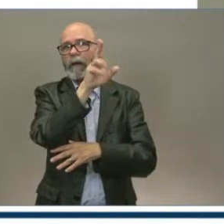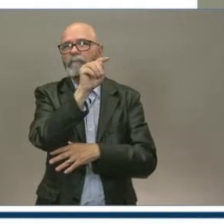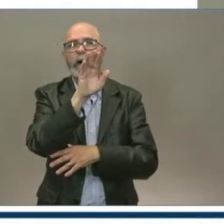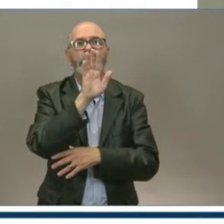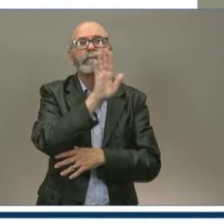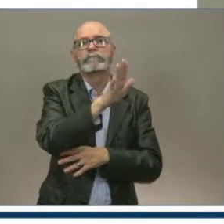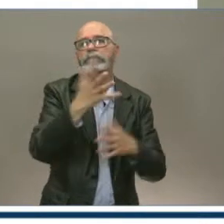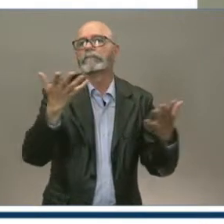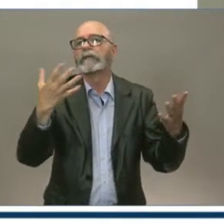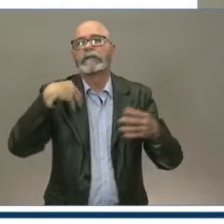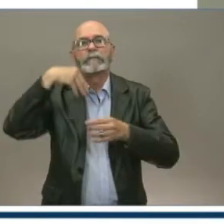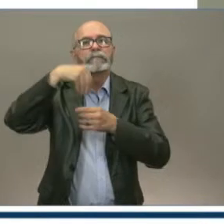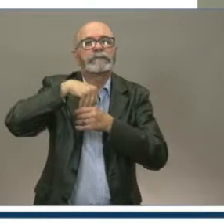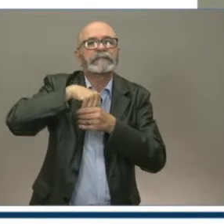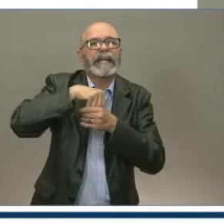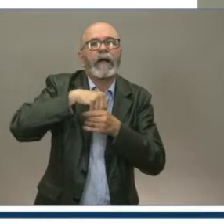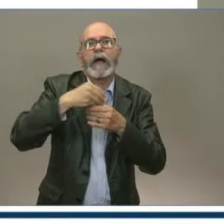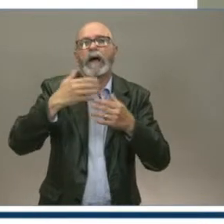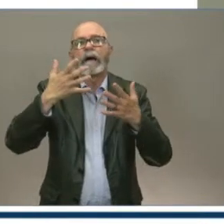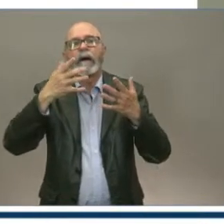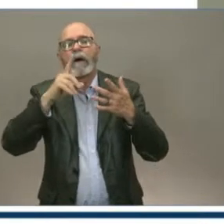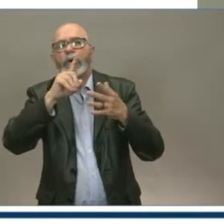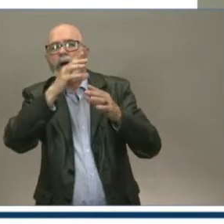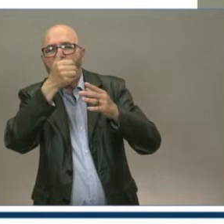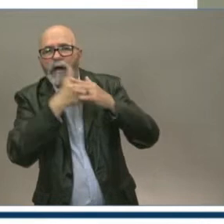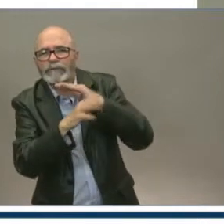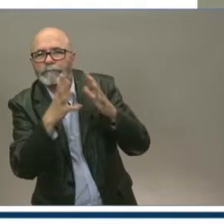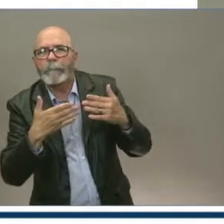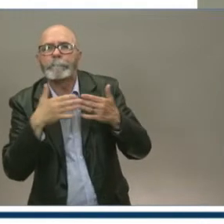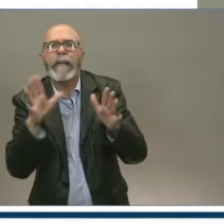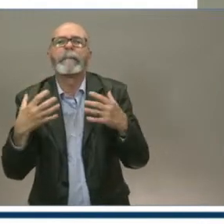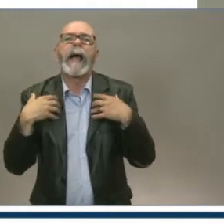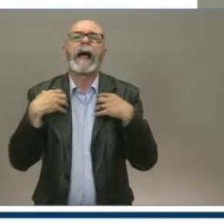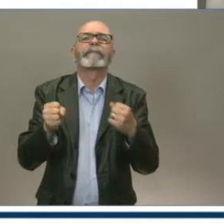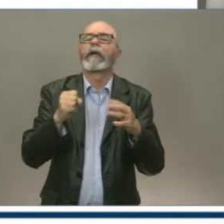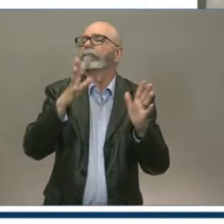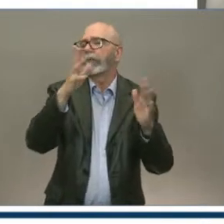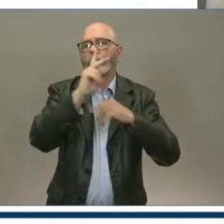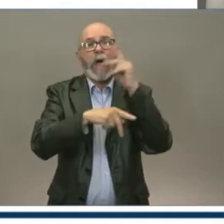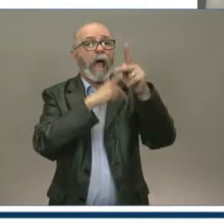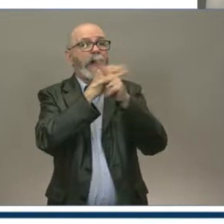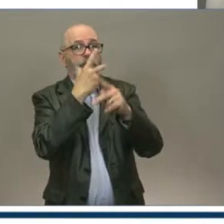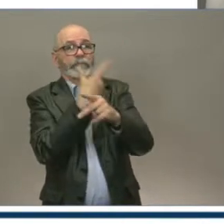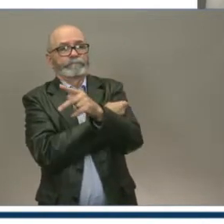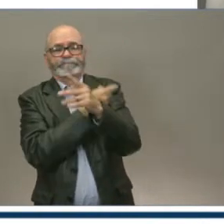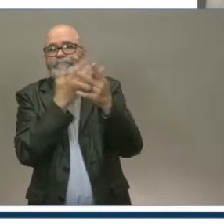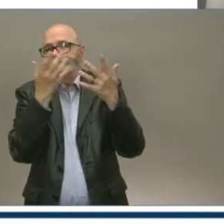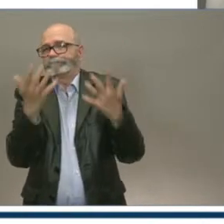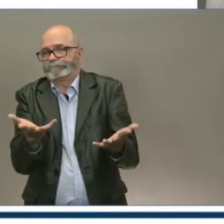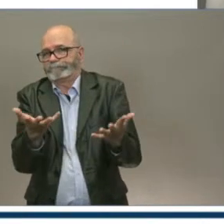measures, depending on their vaccine status? Next question will go to Jean Laroche with CBC.